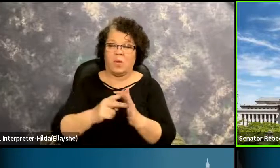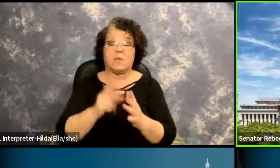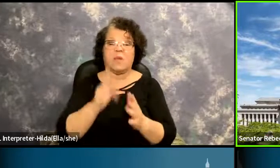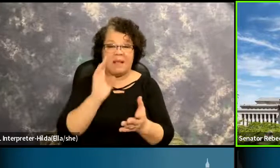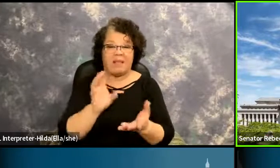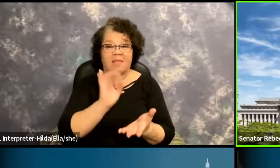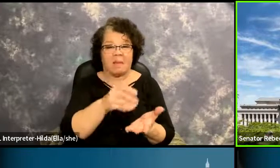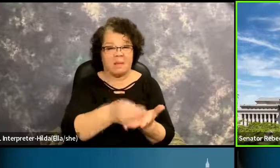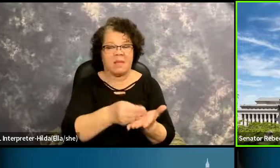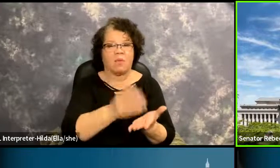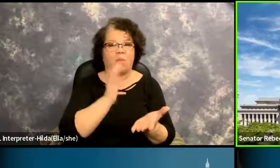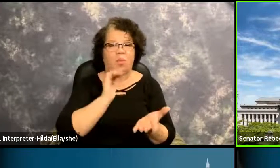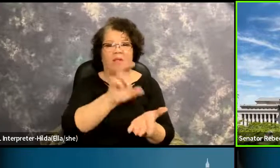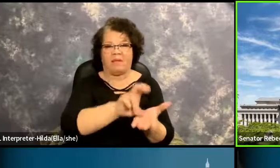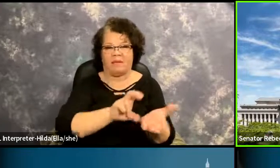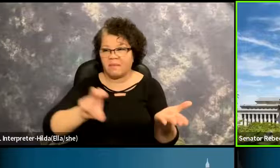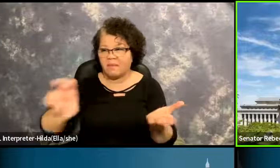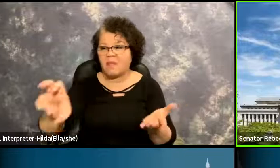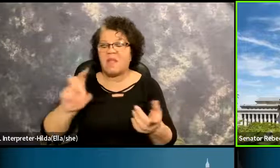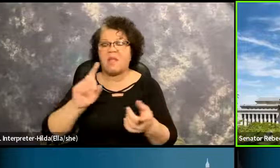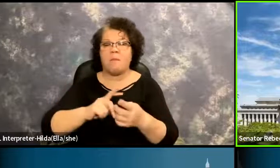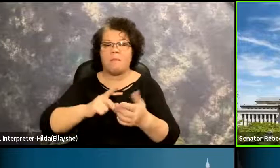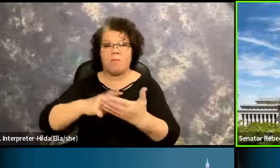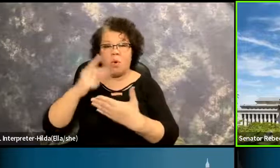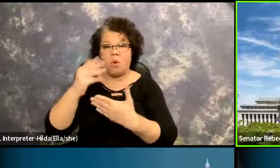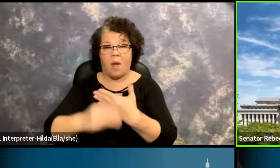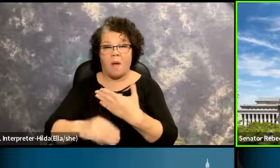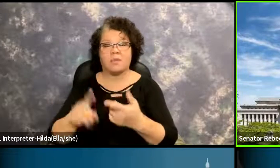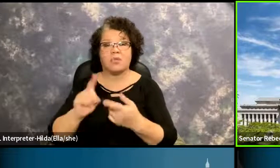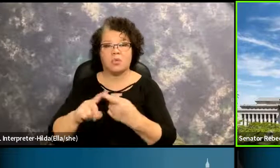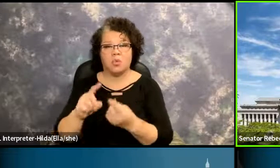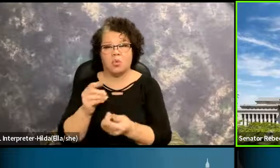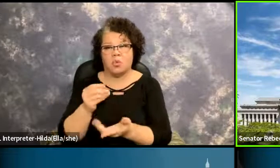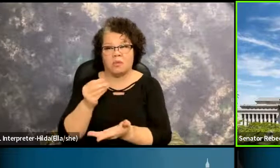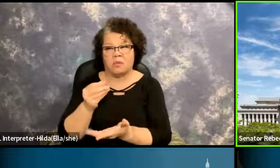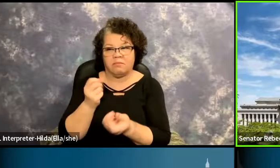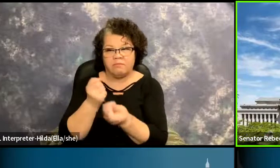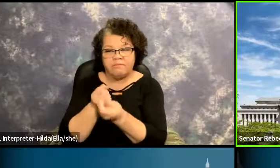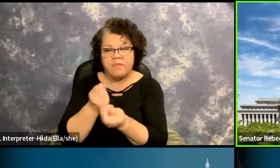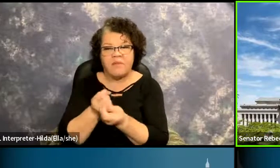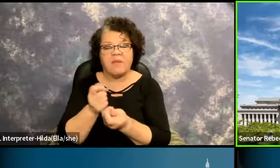that are funding the right kind of